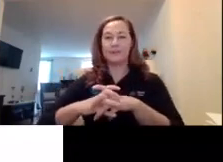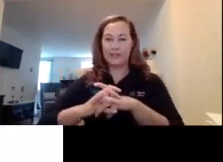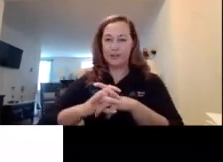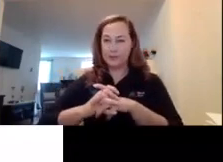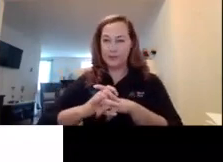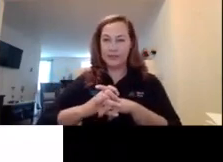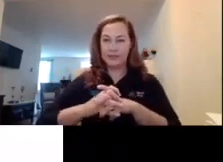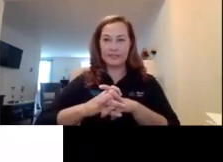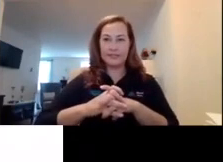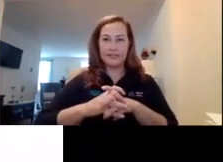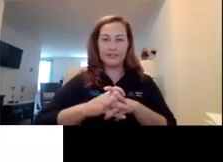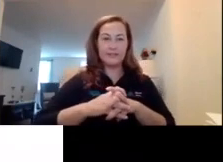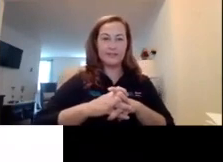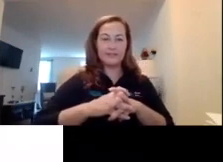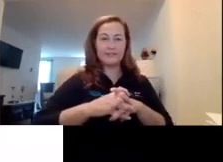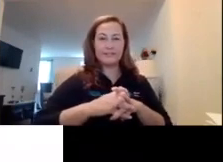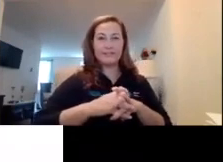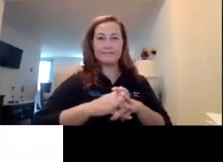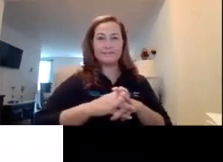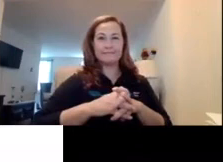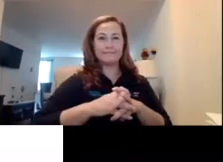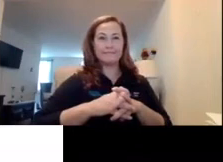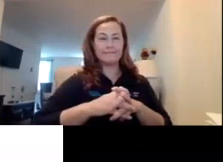And we can go to the next slide.